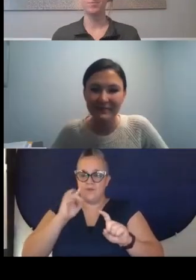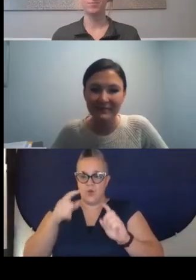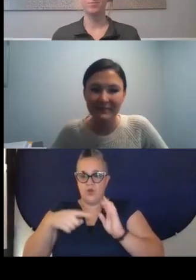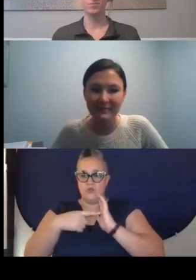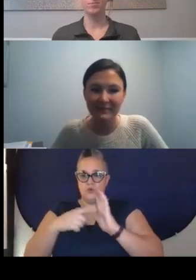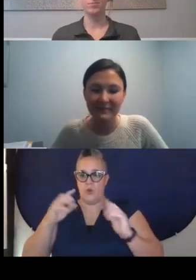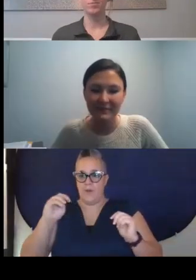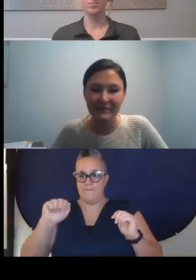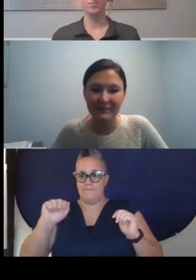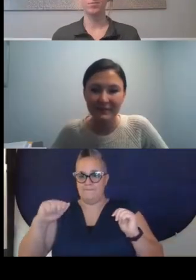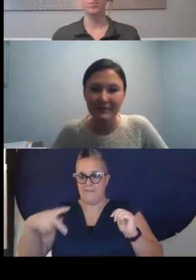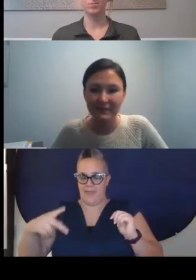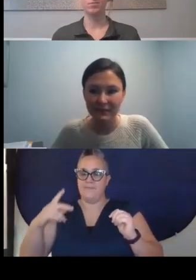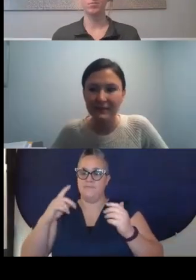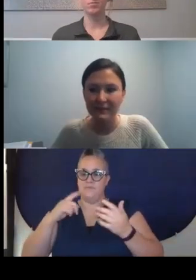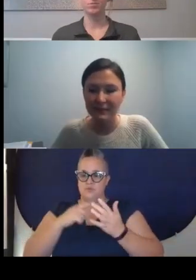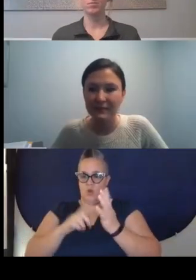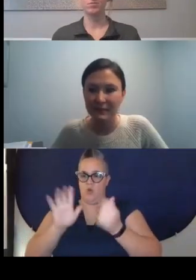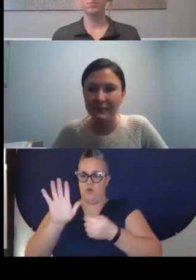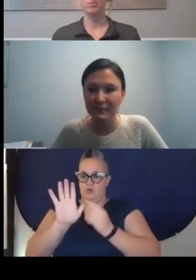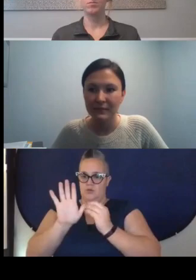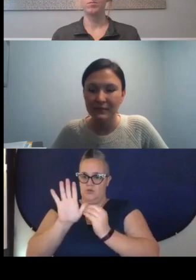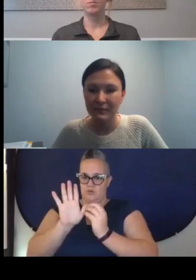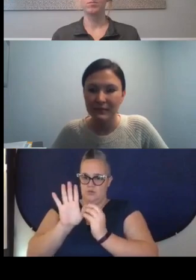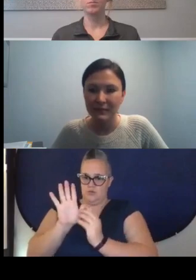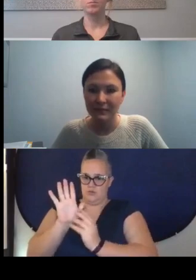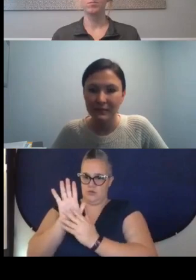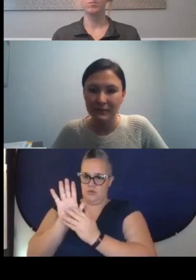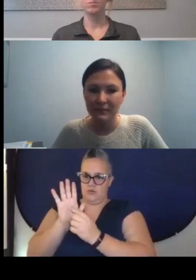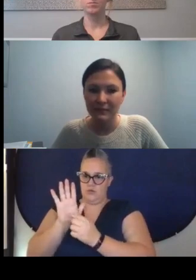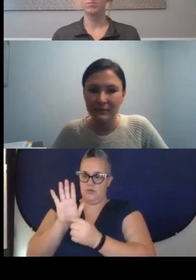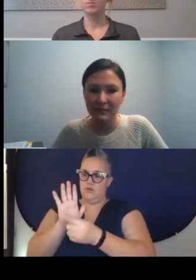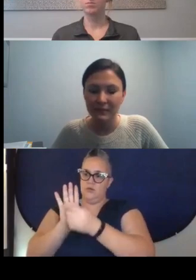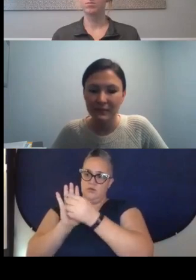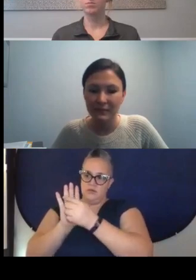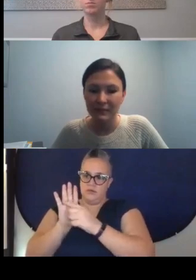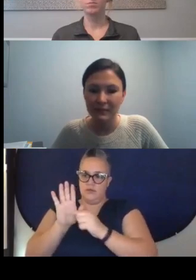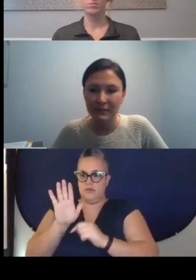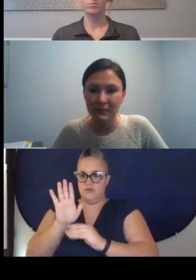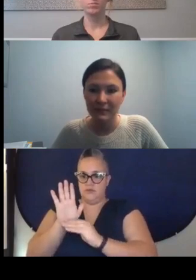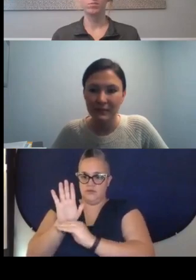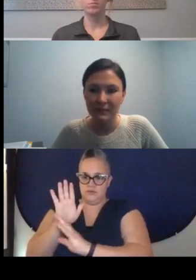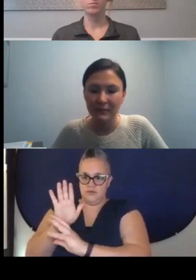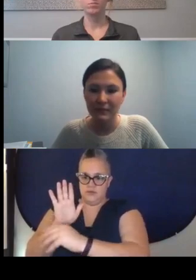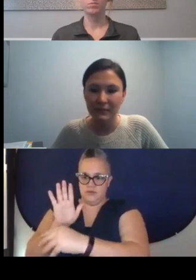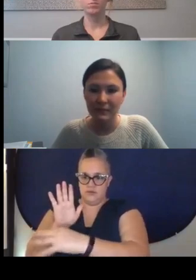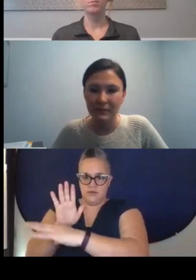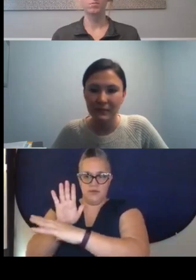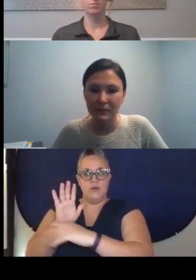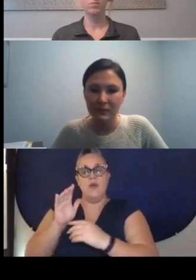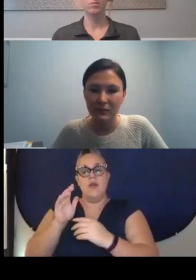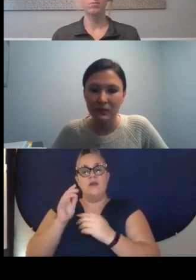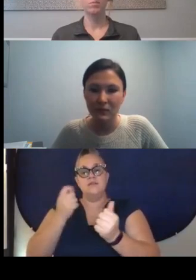and it showed a lot of locations in southern Michigan. Someone had asked about any locations in the Upper Peninsula.